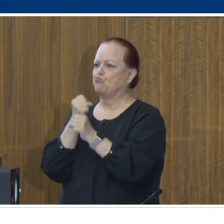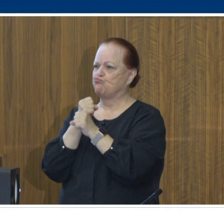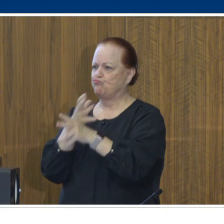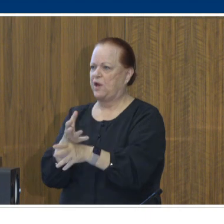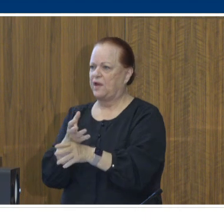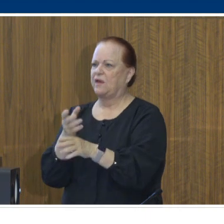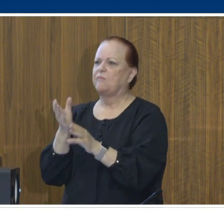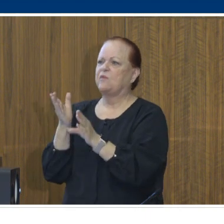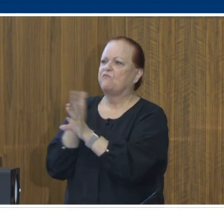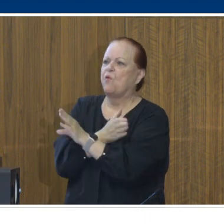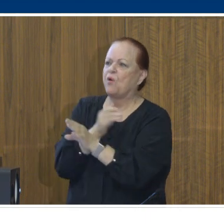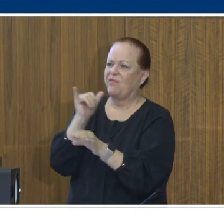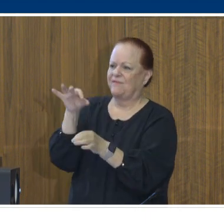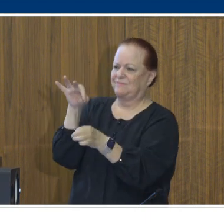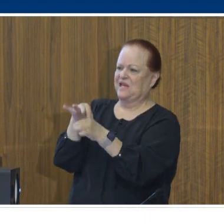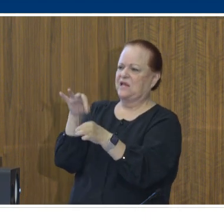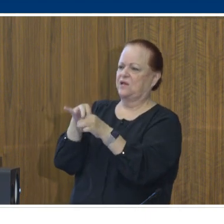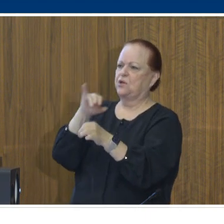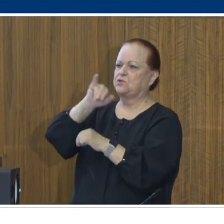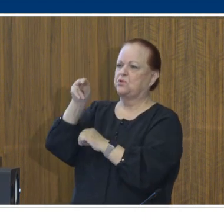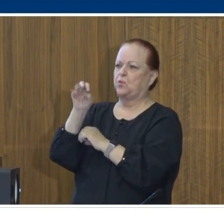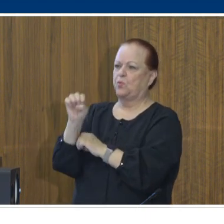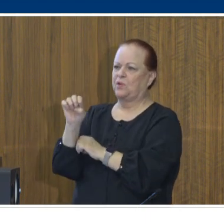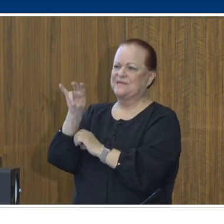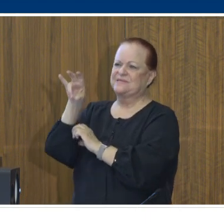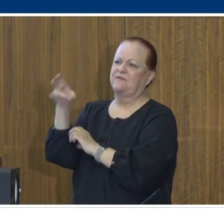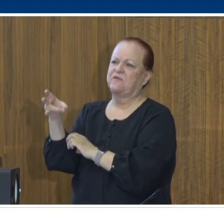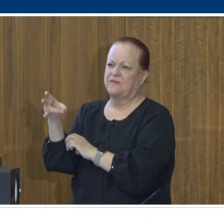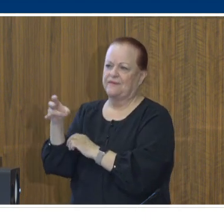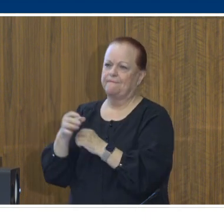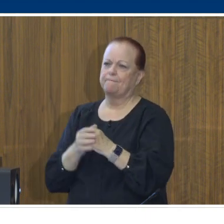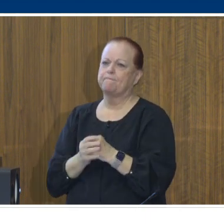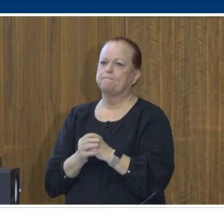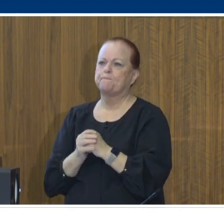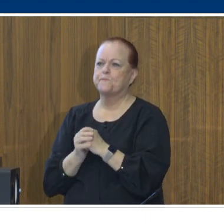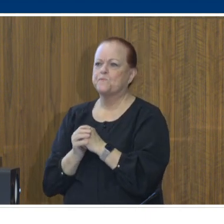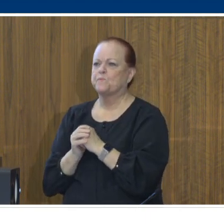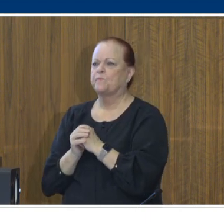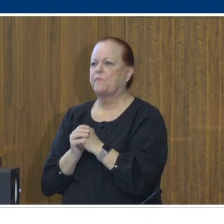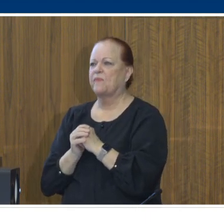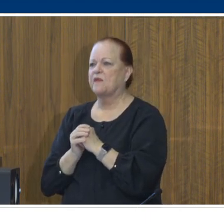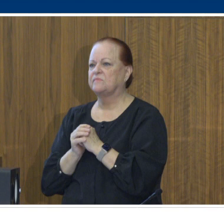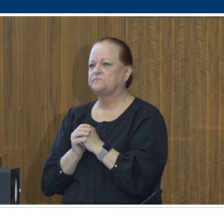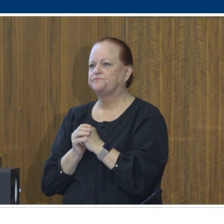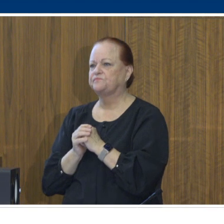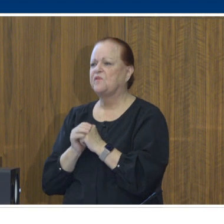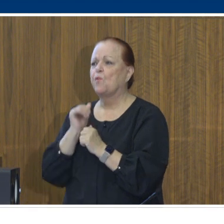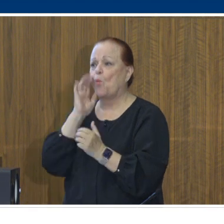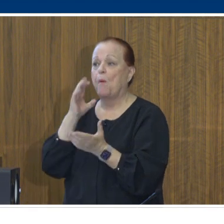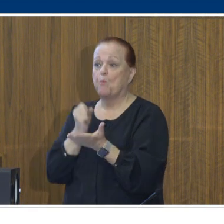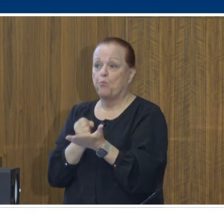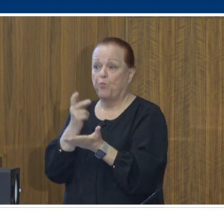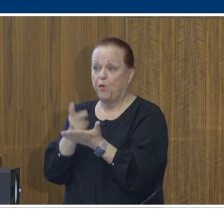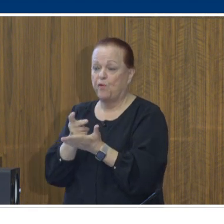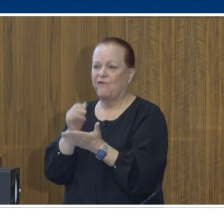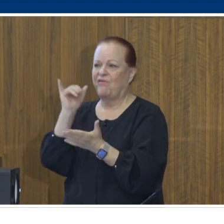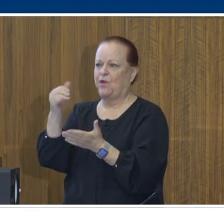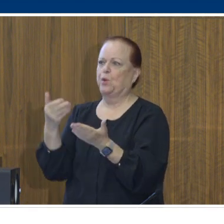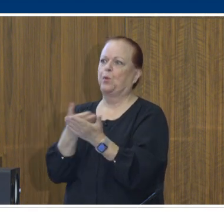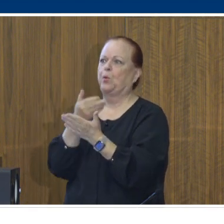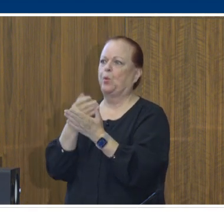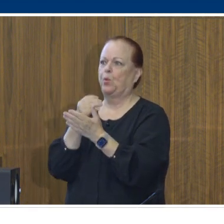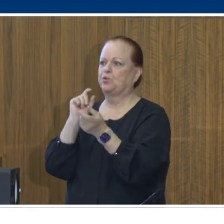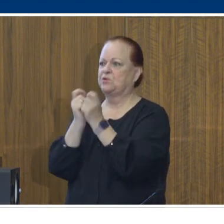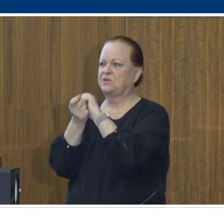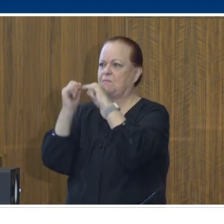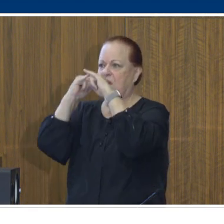statutory deadline for the Board of Supervisors to approve the redistricting ordinance and maps in advance of the June 7th,